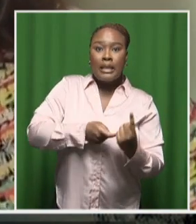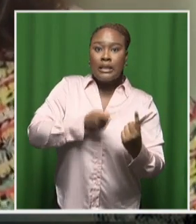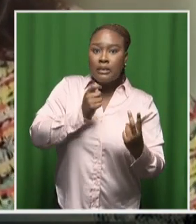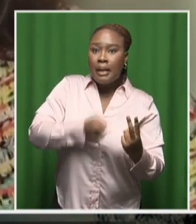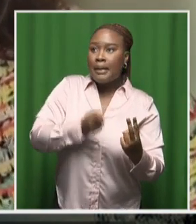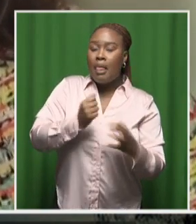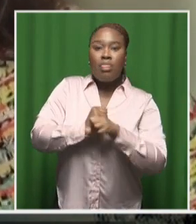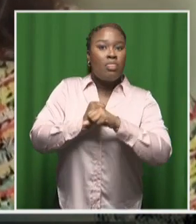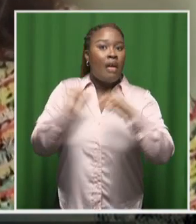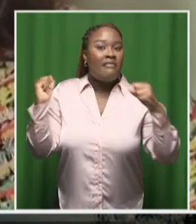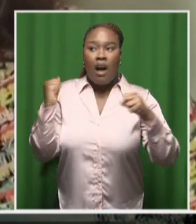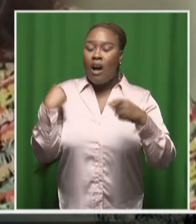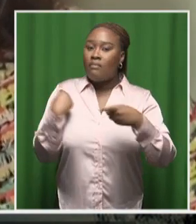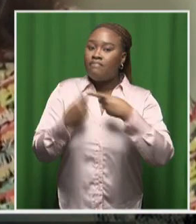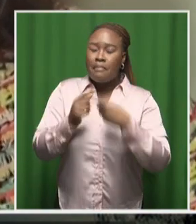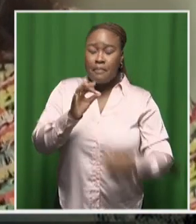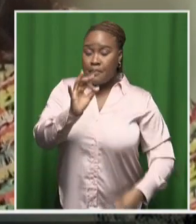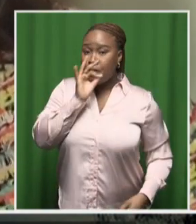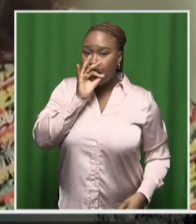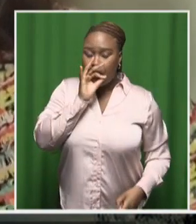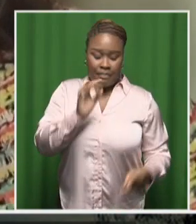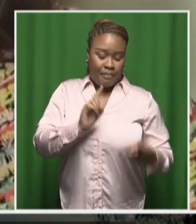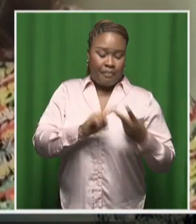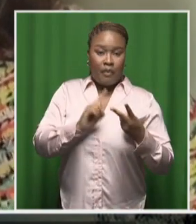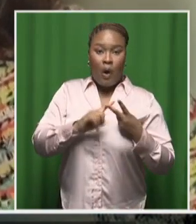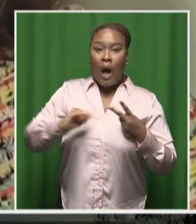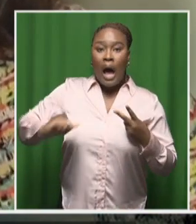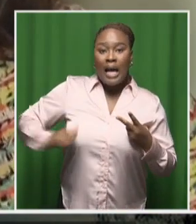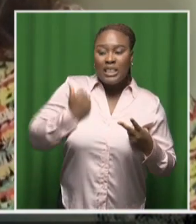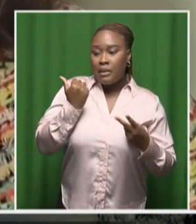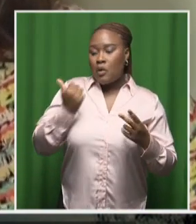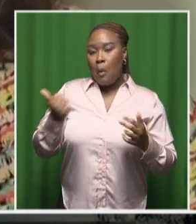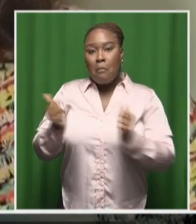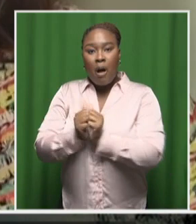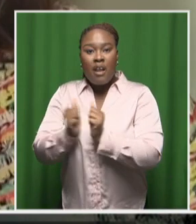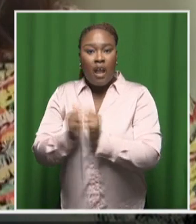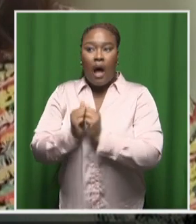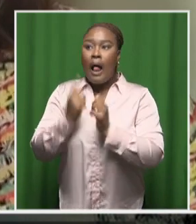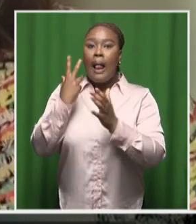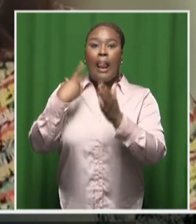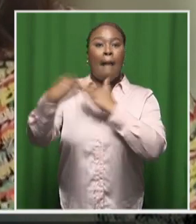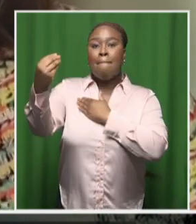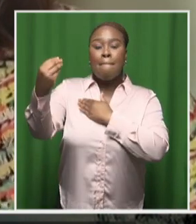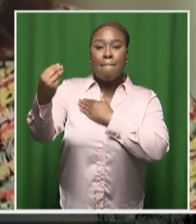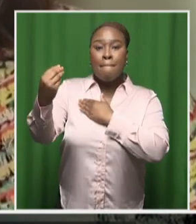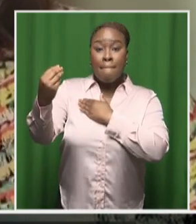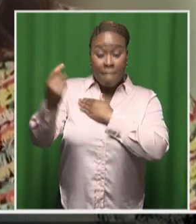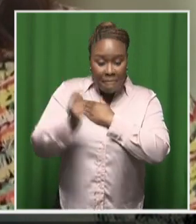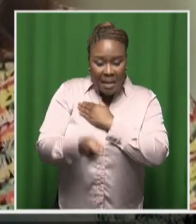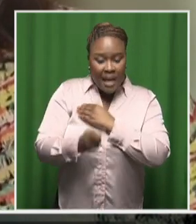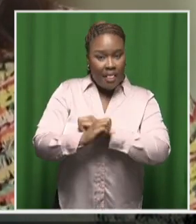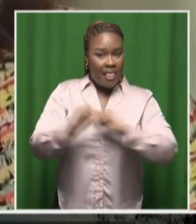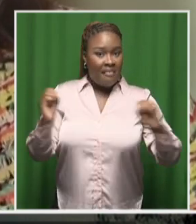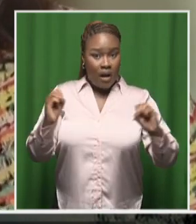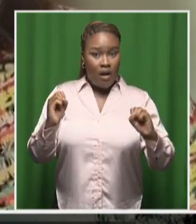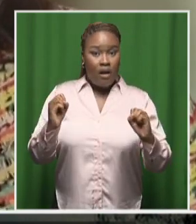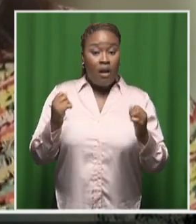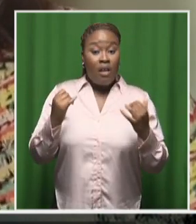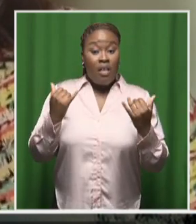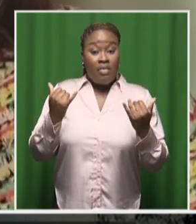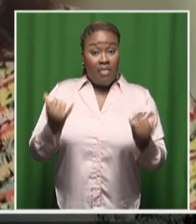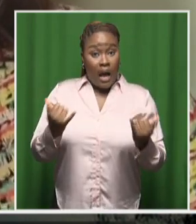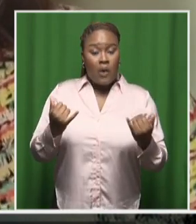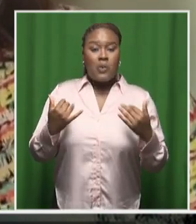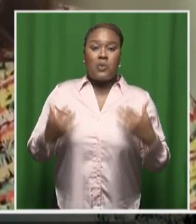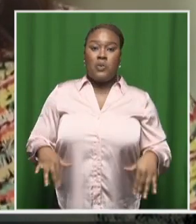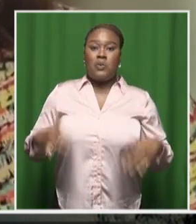never paid, and the spouse, whatever the case may be, disappears and never does this. So I imagine this speaks to